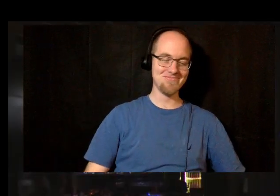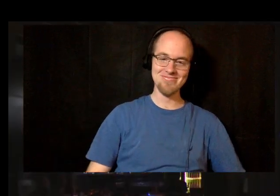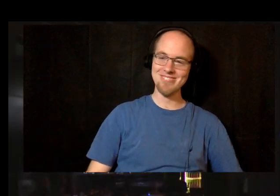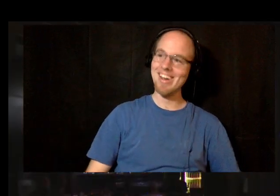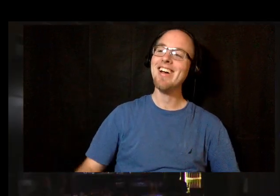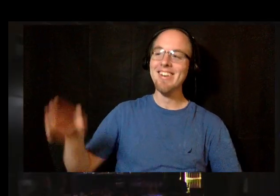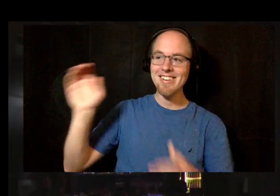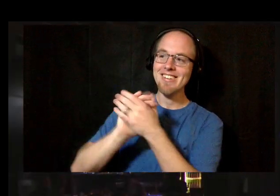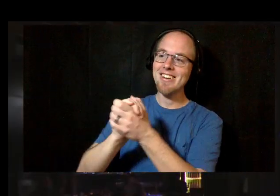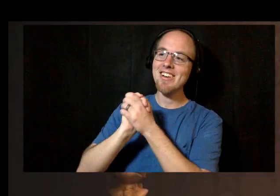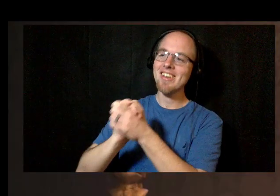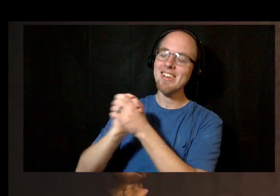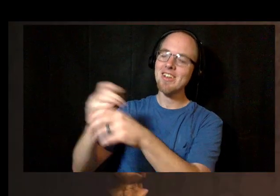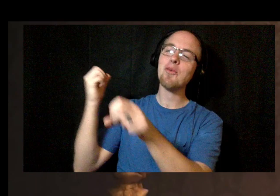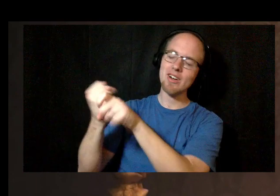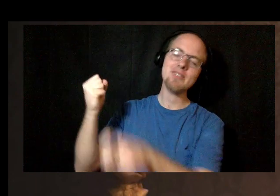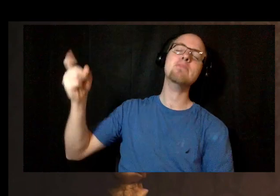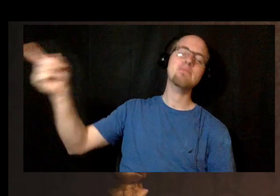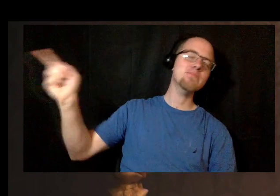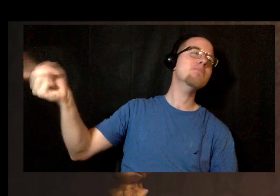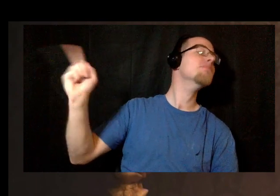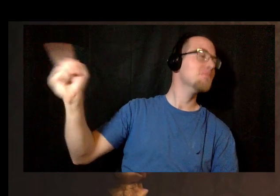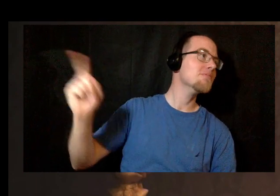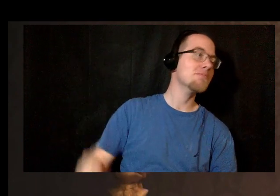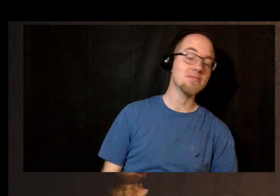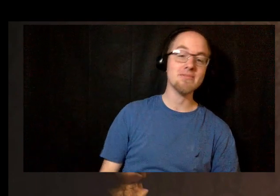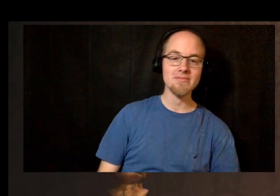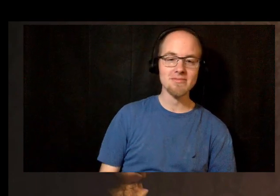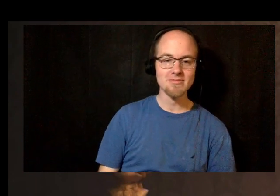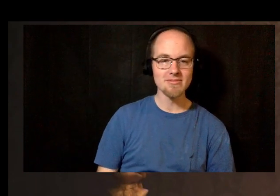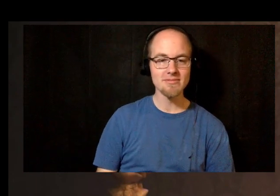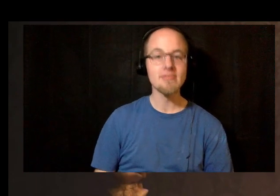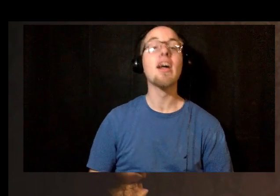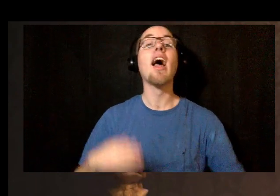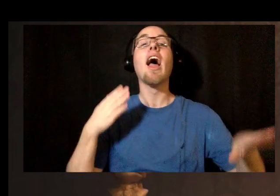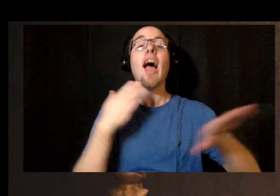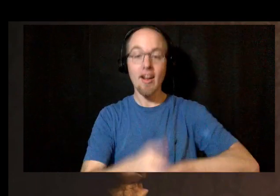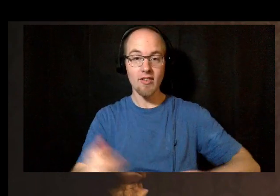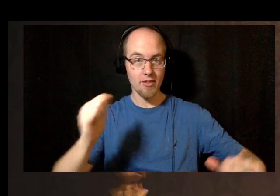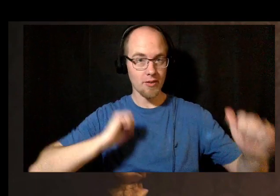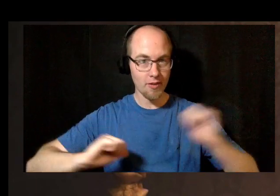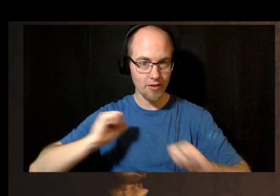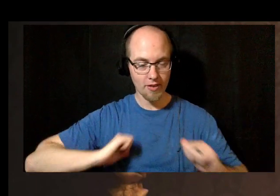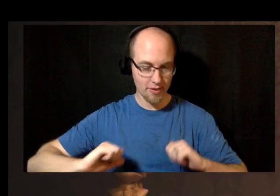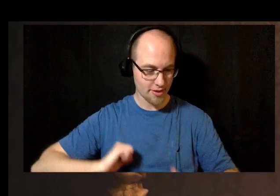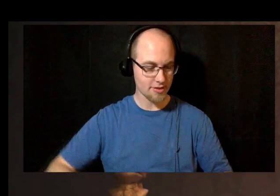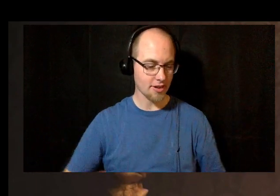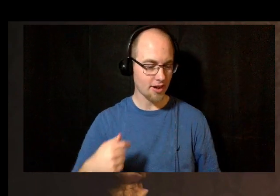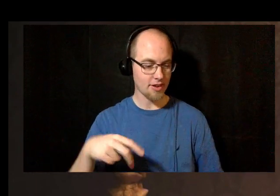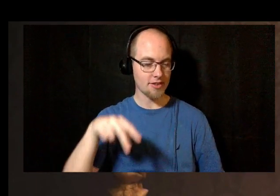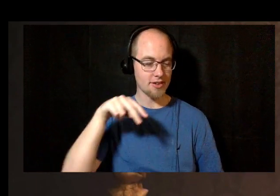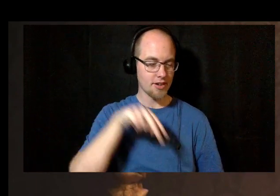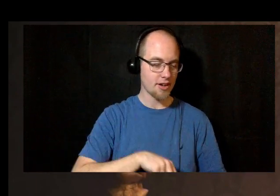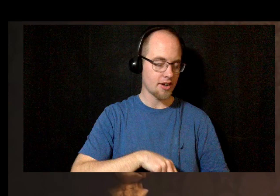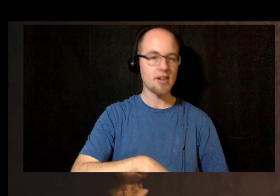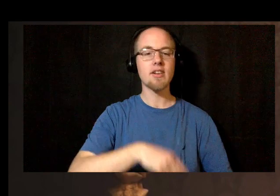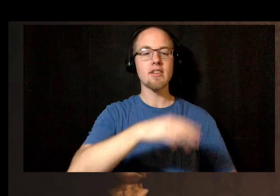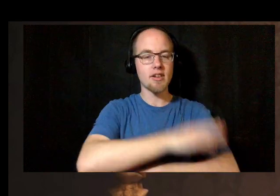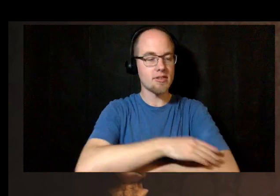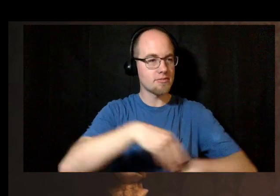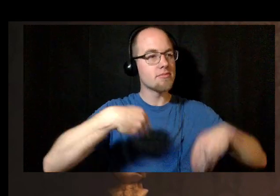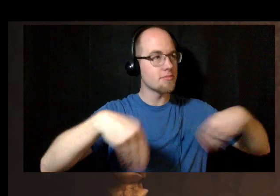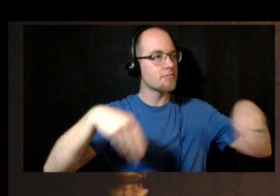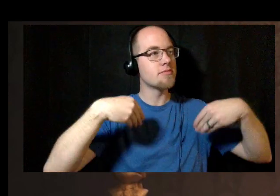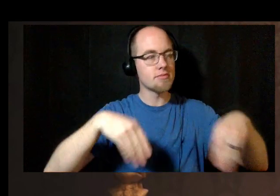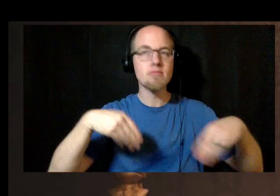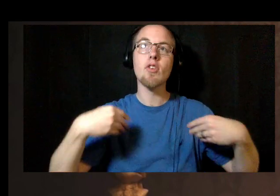You win this round. He actually came up to me after the show. I was standing at the merch desk, not selling anything, and I saw